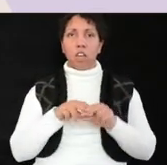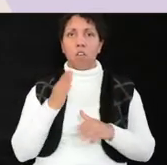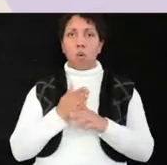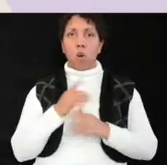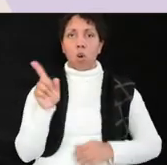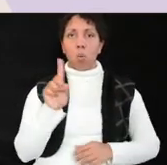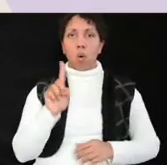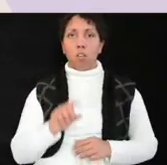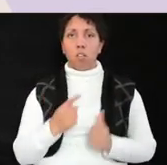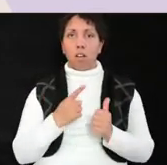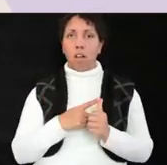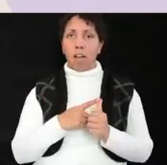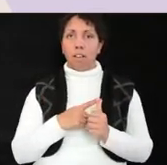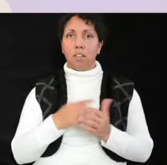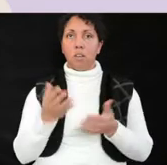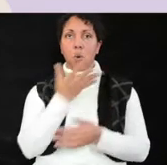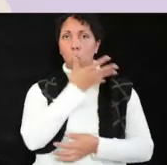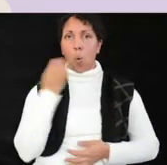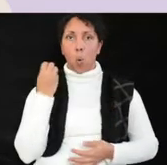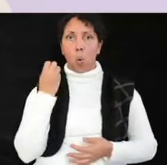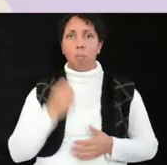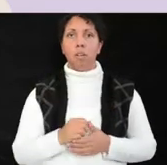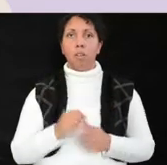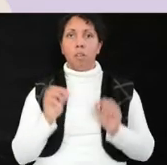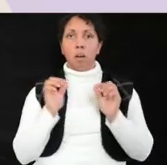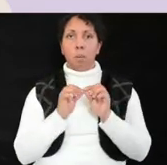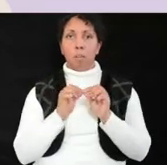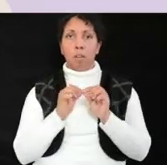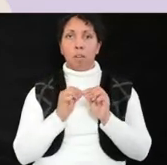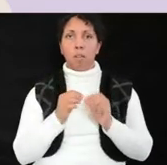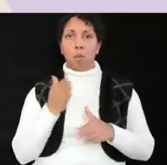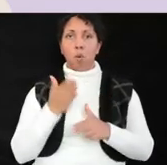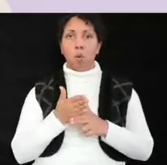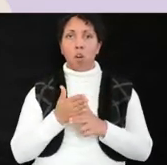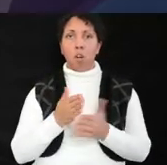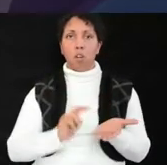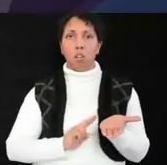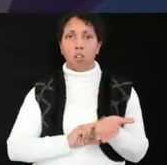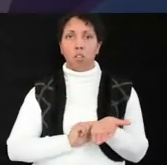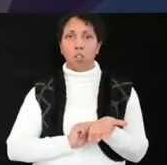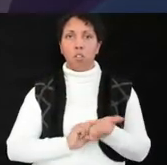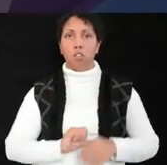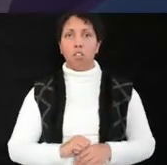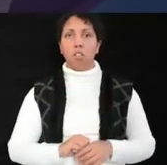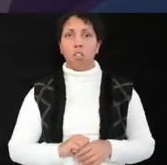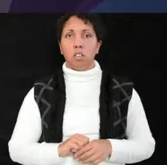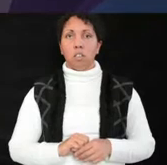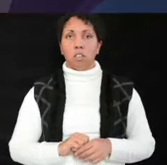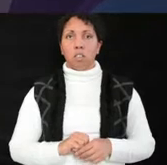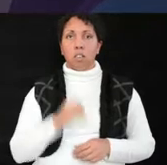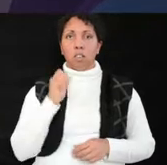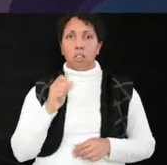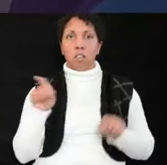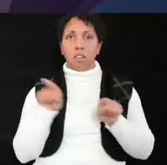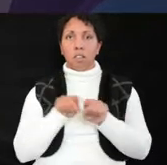do? A. Keep you warm. B. Work at the doctor's. C. Look after you like